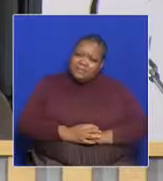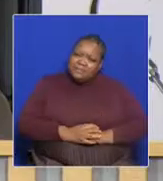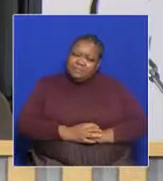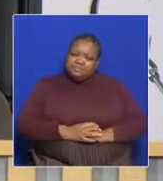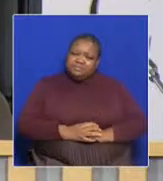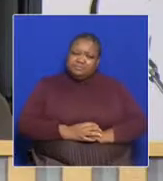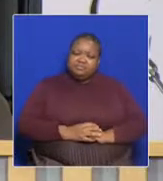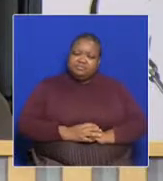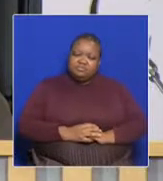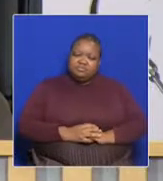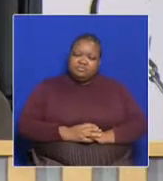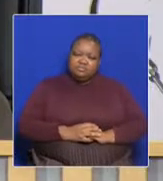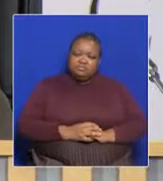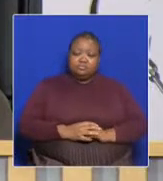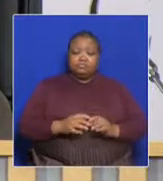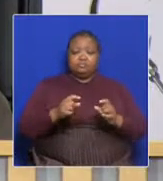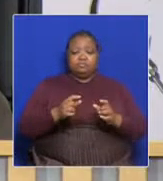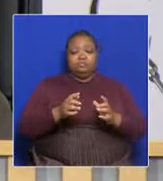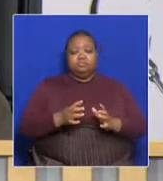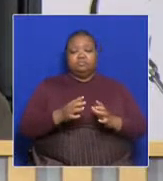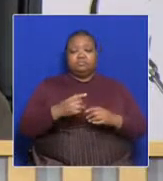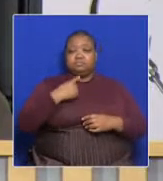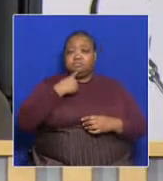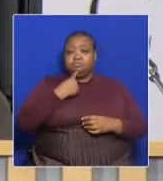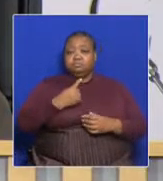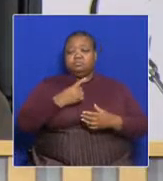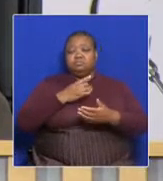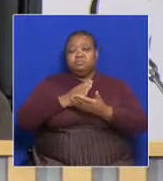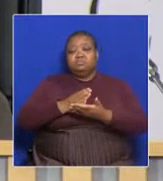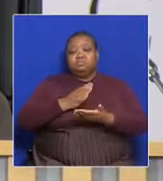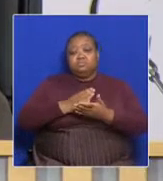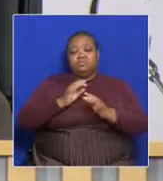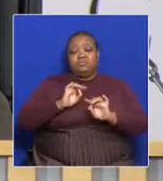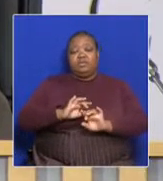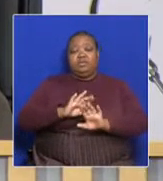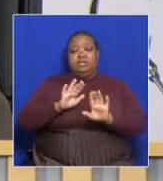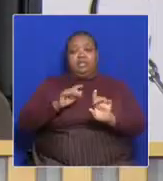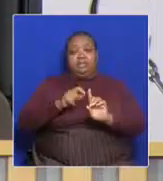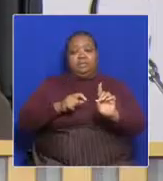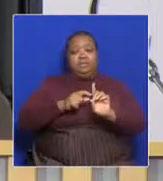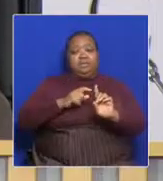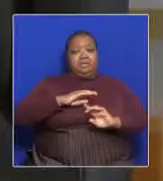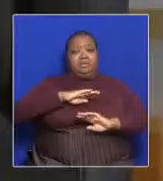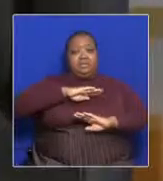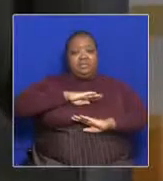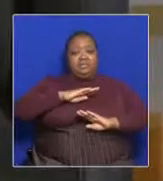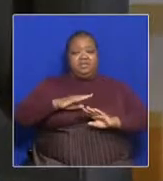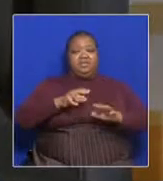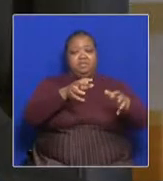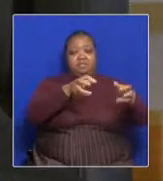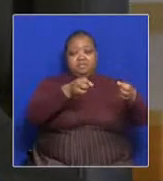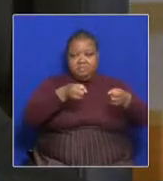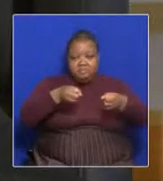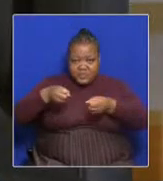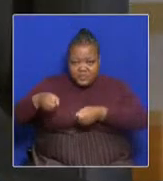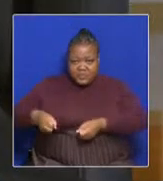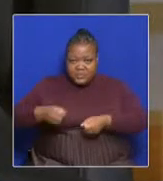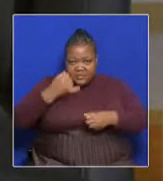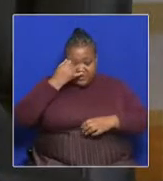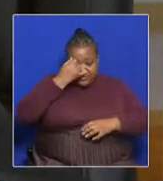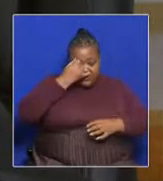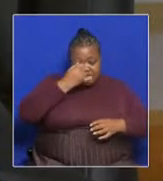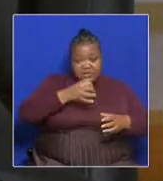Commissioner, I'll say the fact that he's the clearing agent, he was satisfied with the unpack, with all of the occurrences.